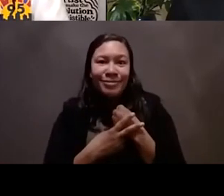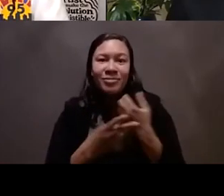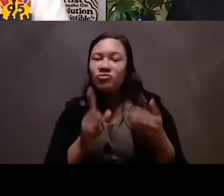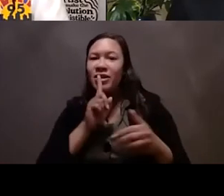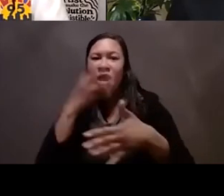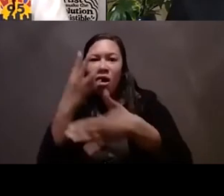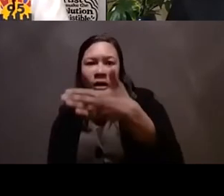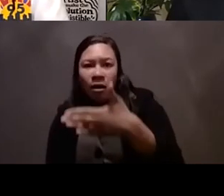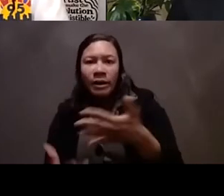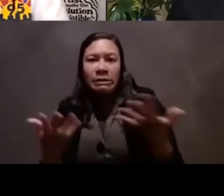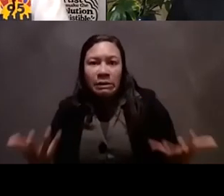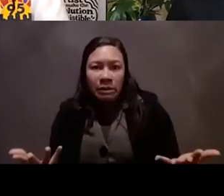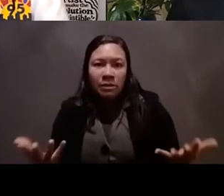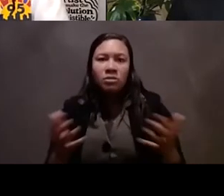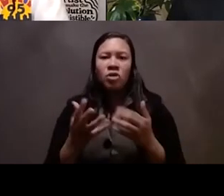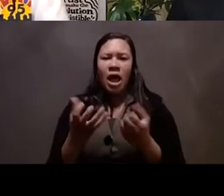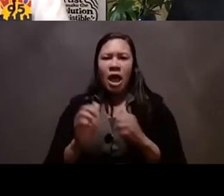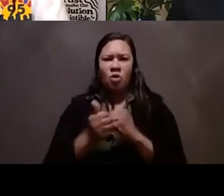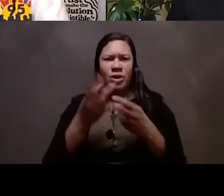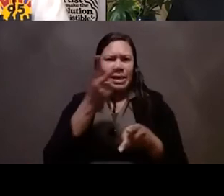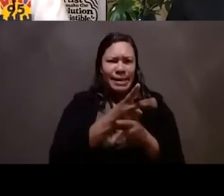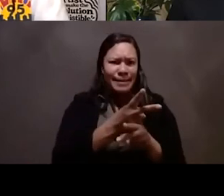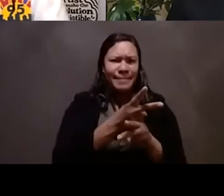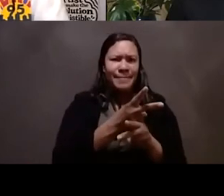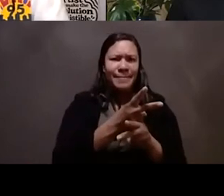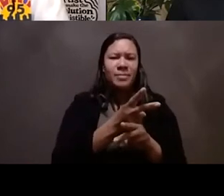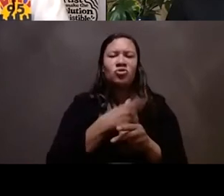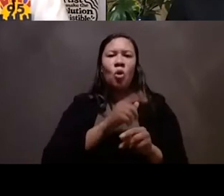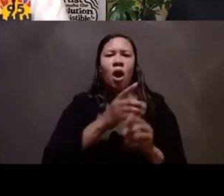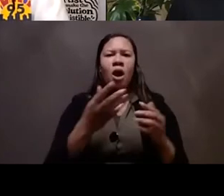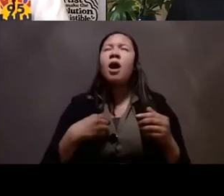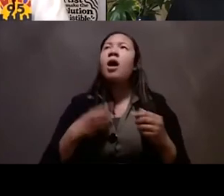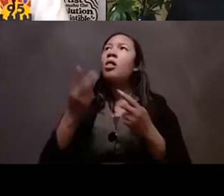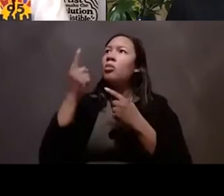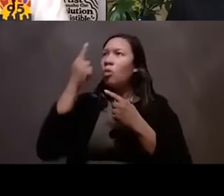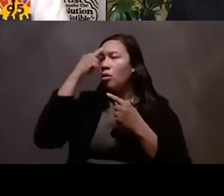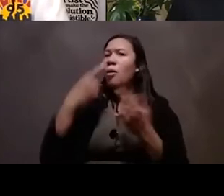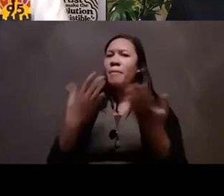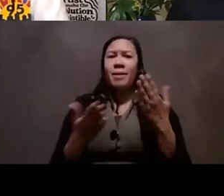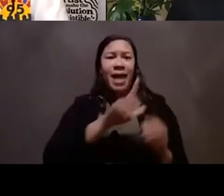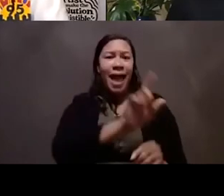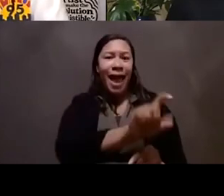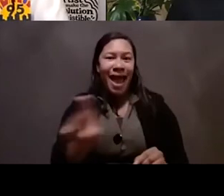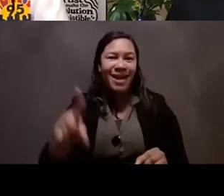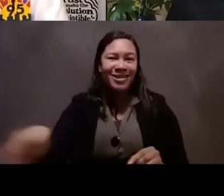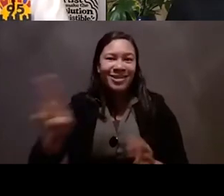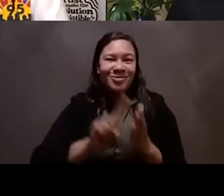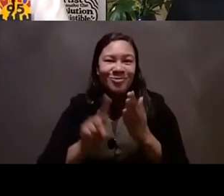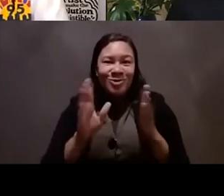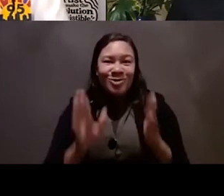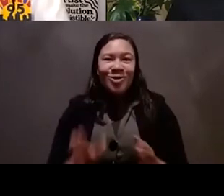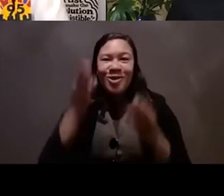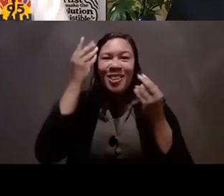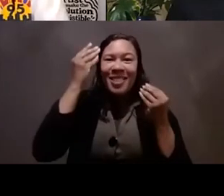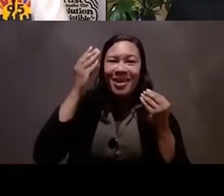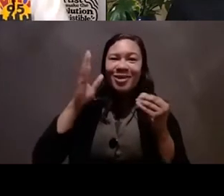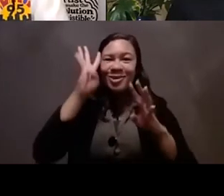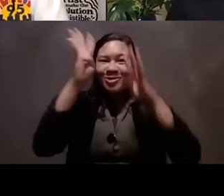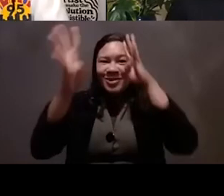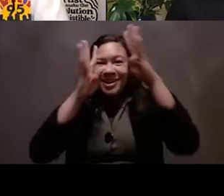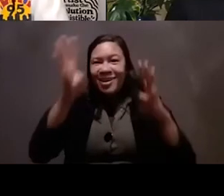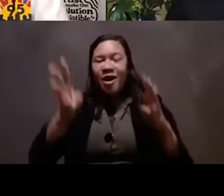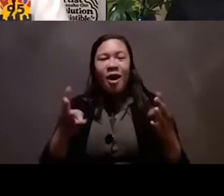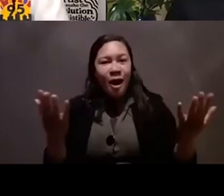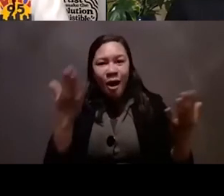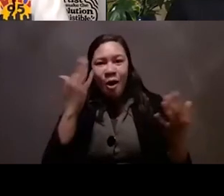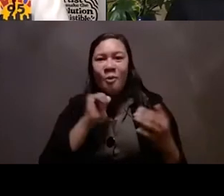And so what would it mean to ask some of our preeminent scholars and thinkers and creators about